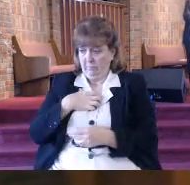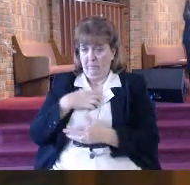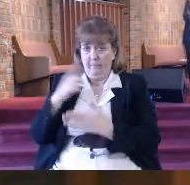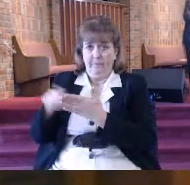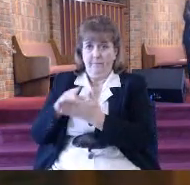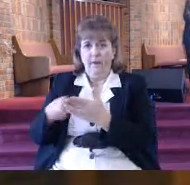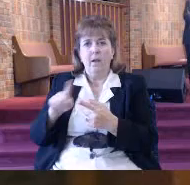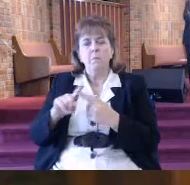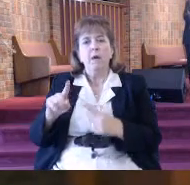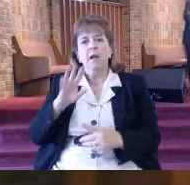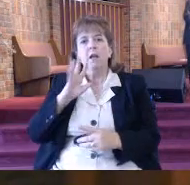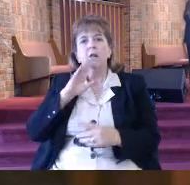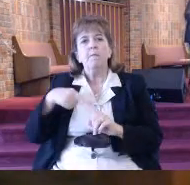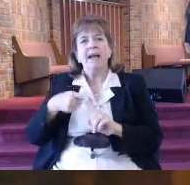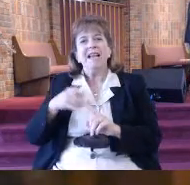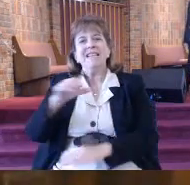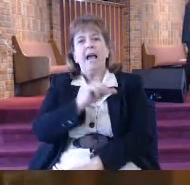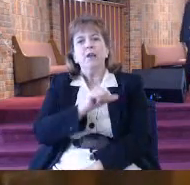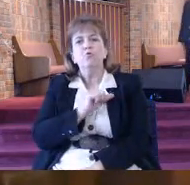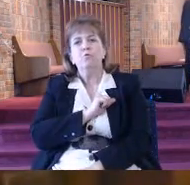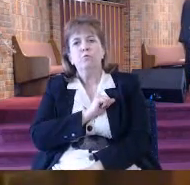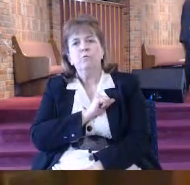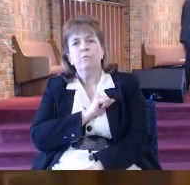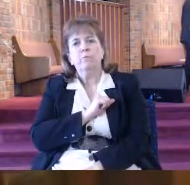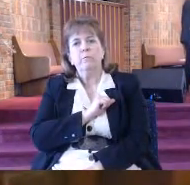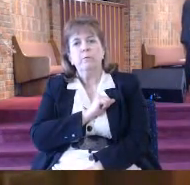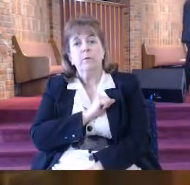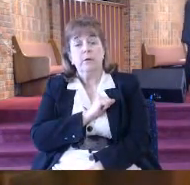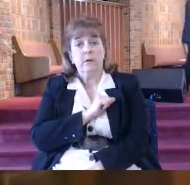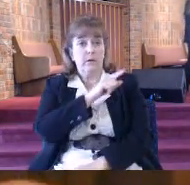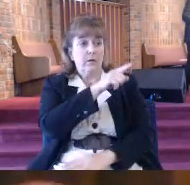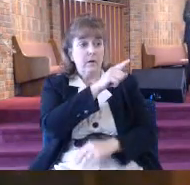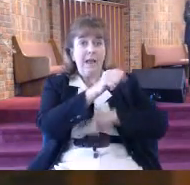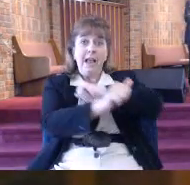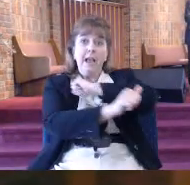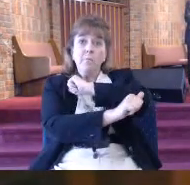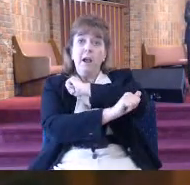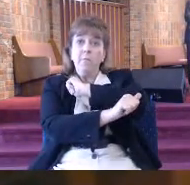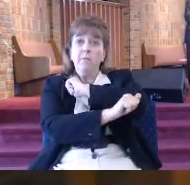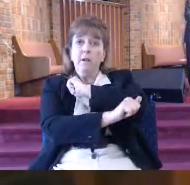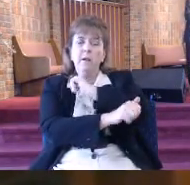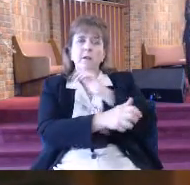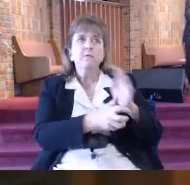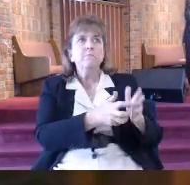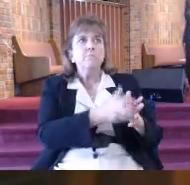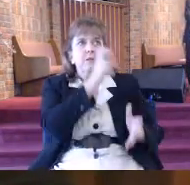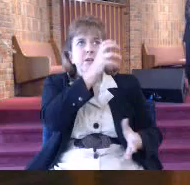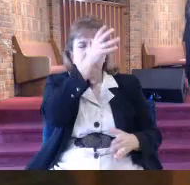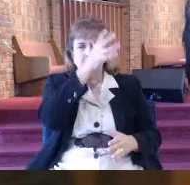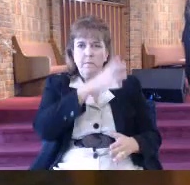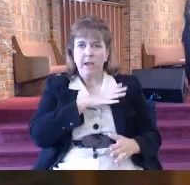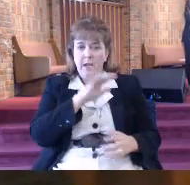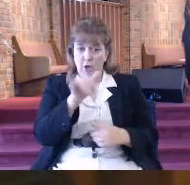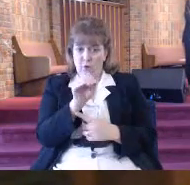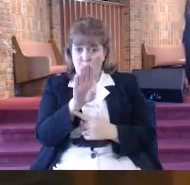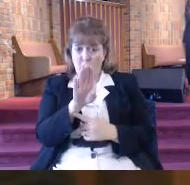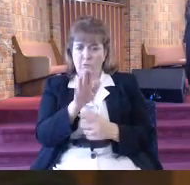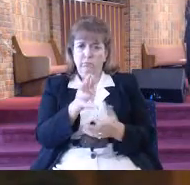toward those riches. Abraham was a rich man. Job was a wealthy